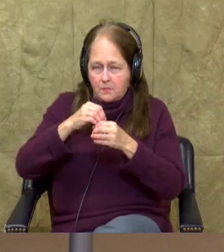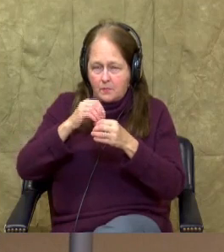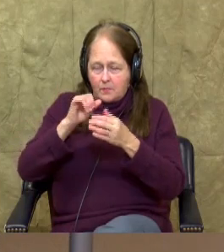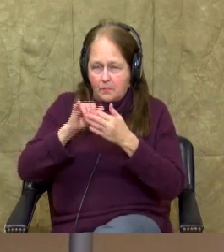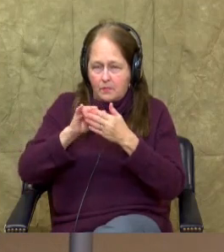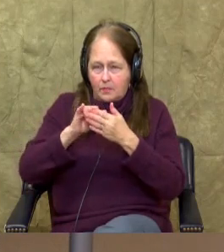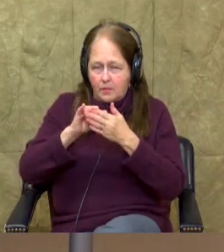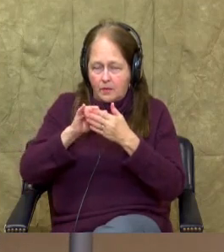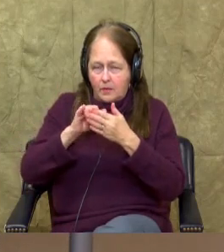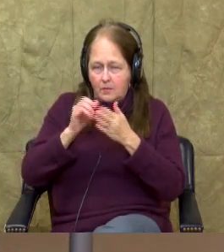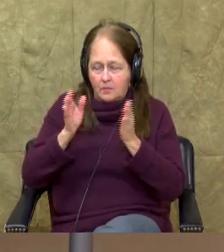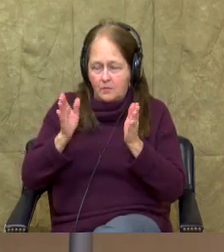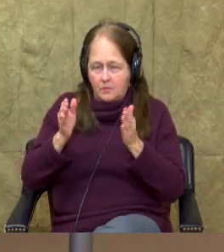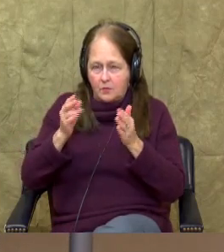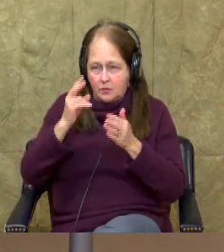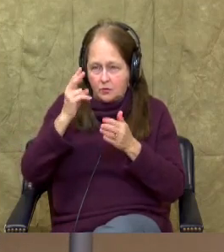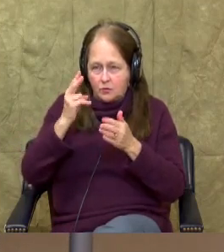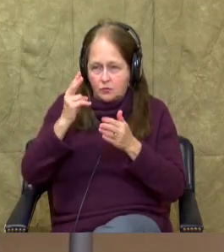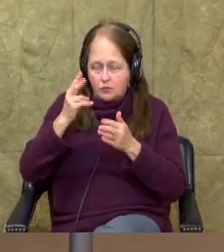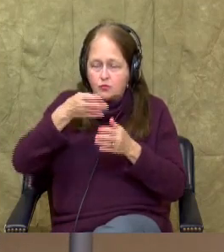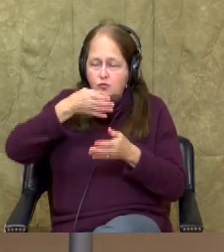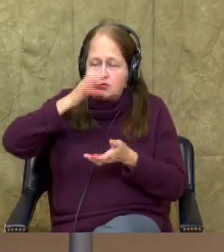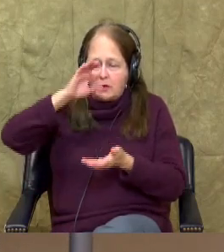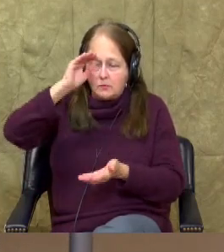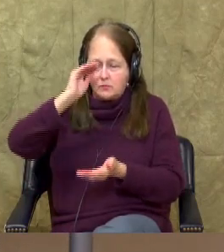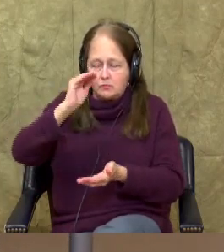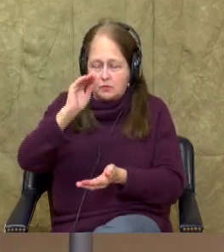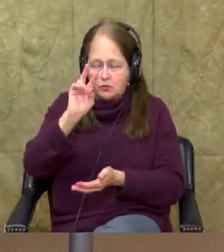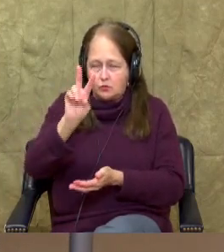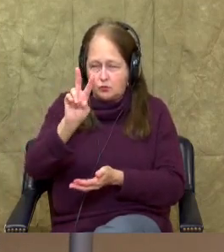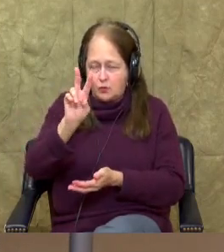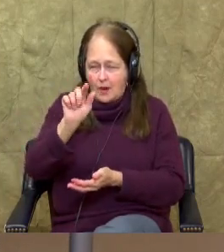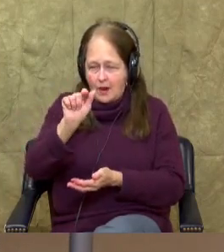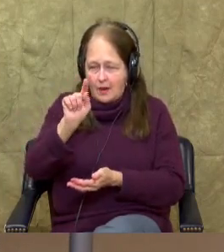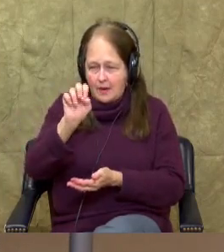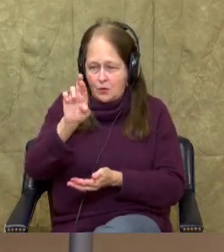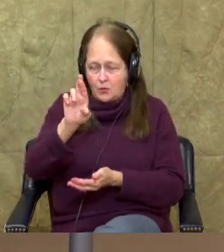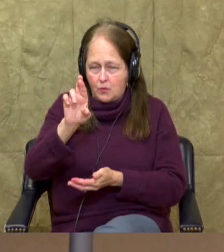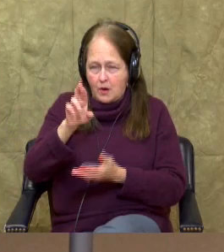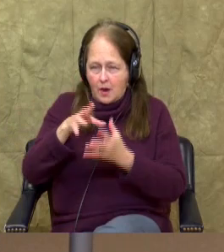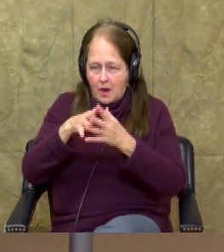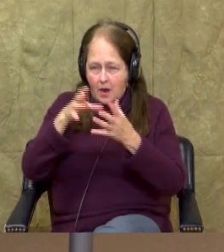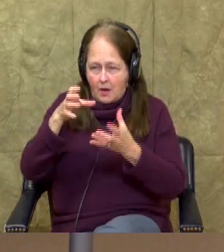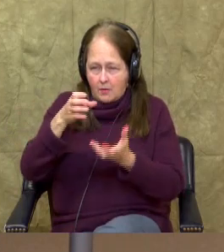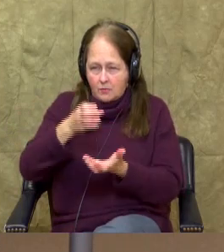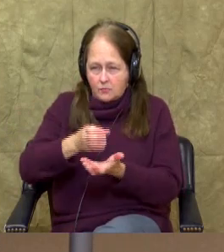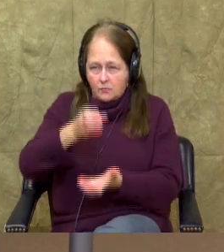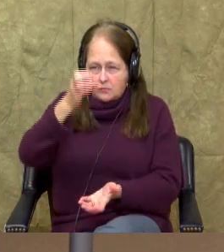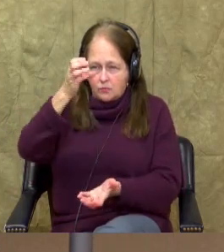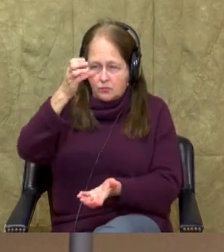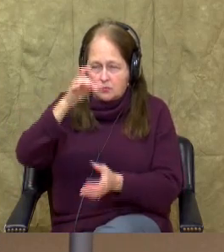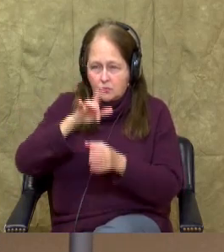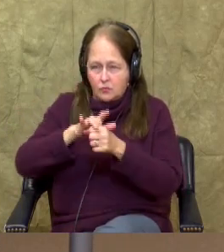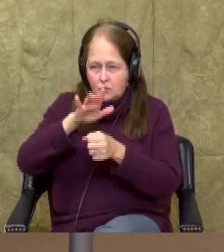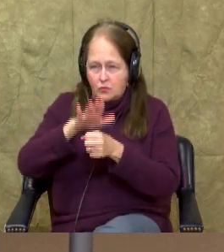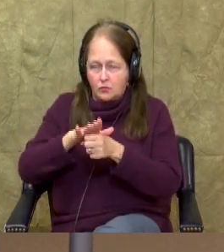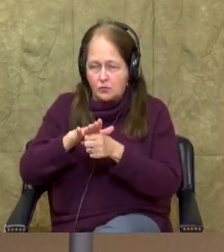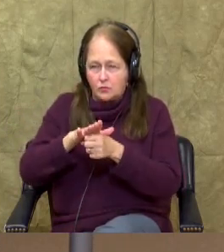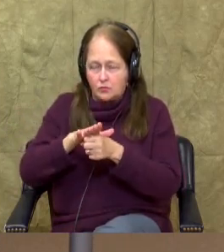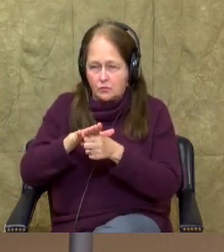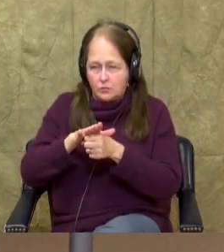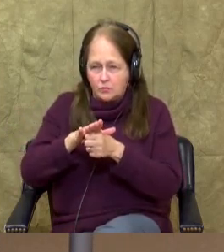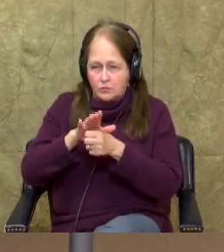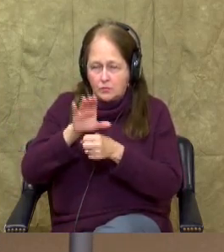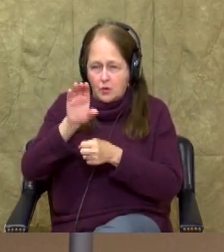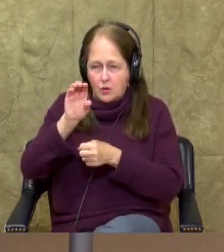fit. Just like your 2-liter soda bottles, they have to know how much soda it will hold before they will